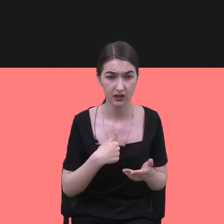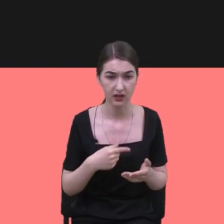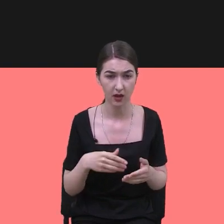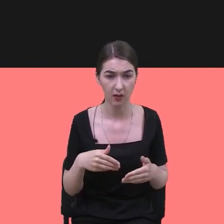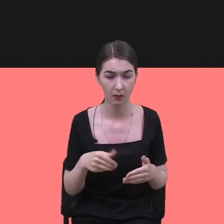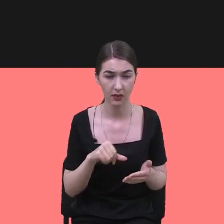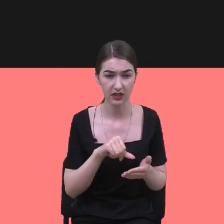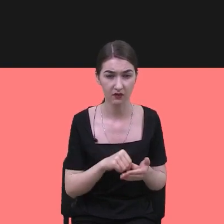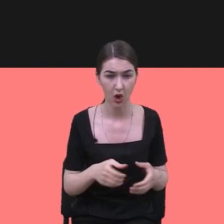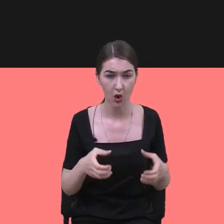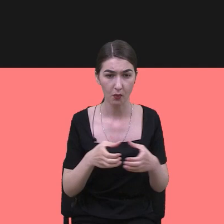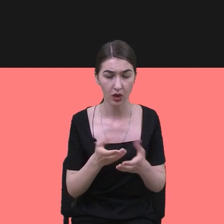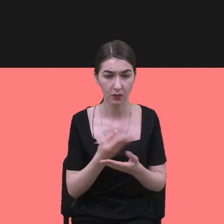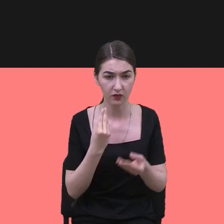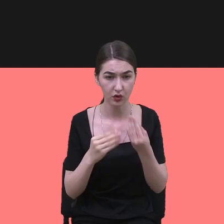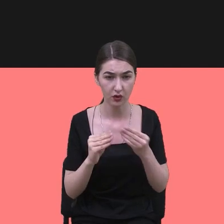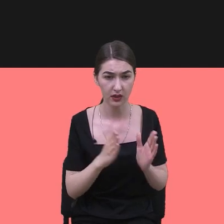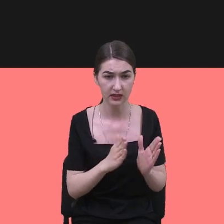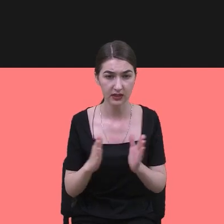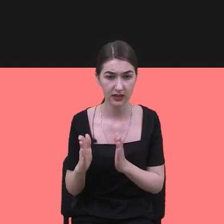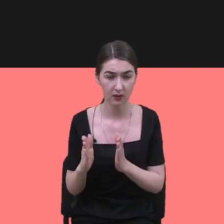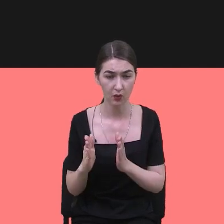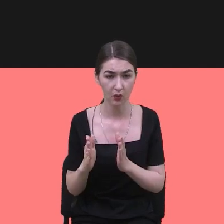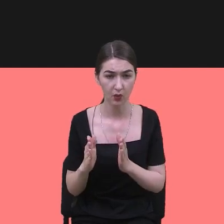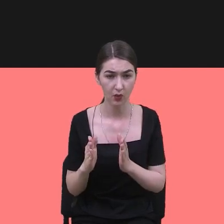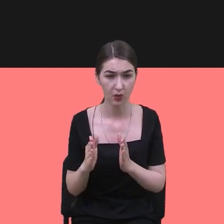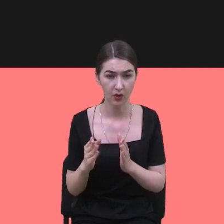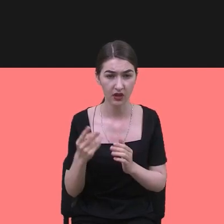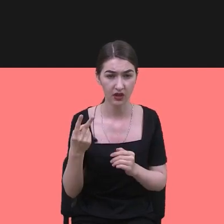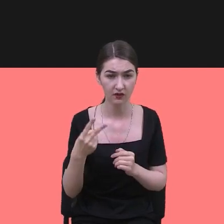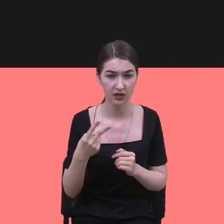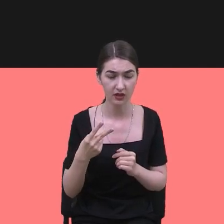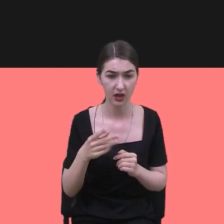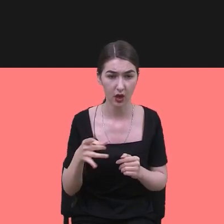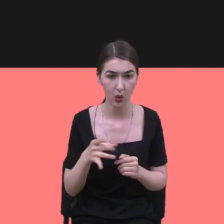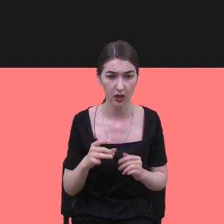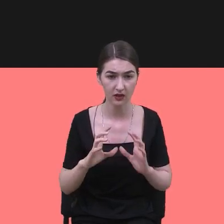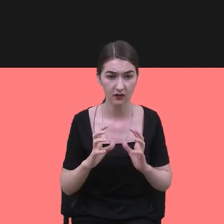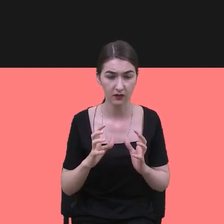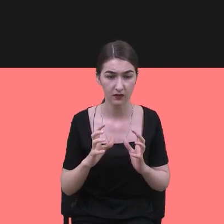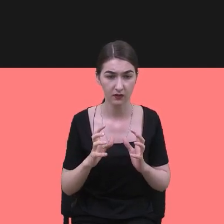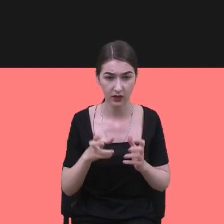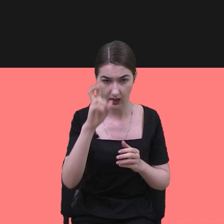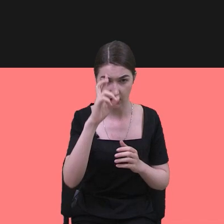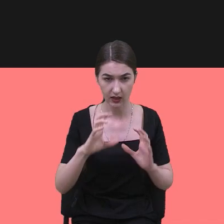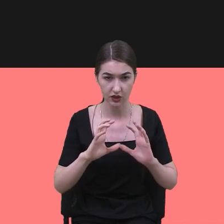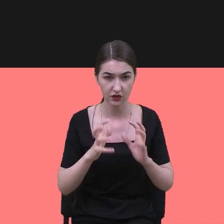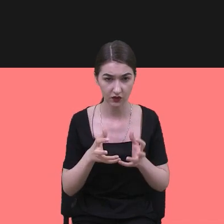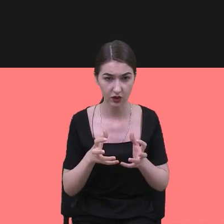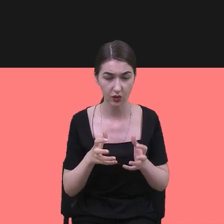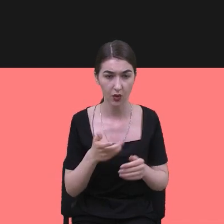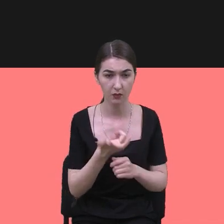I represent the company Drug International, which is improving the